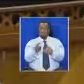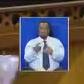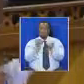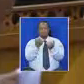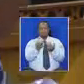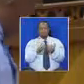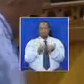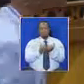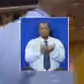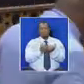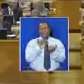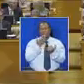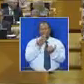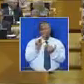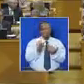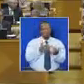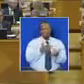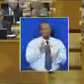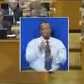Thank you. Honourable Albert.